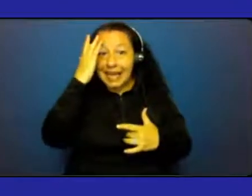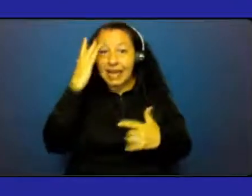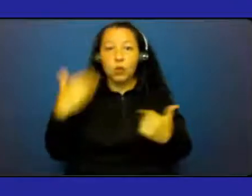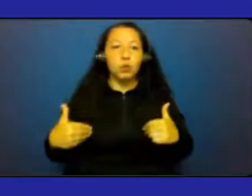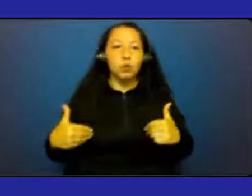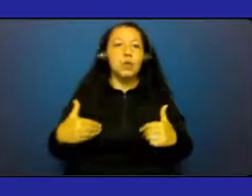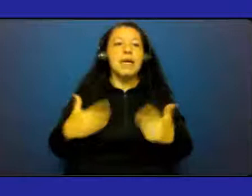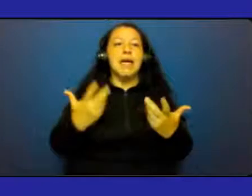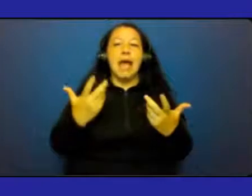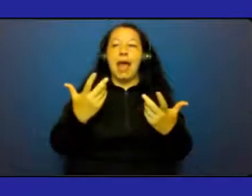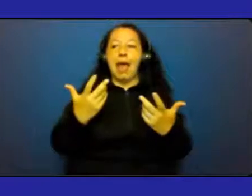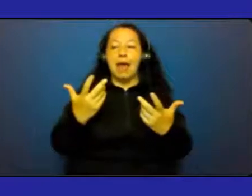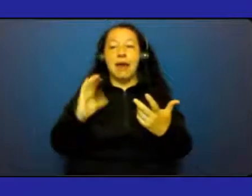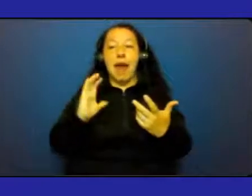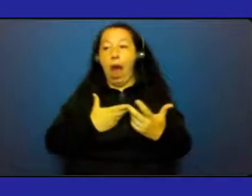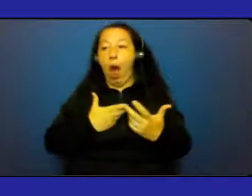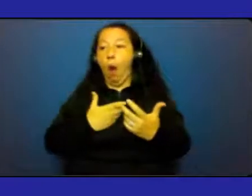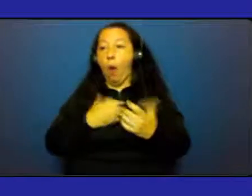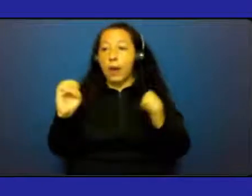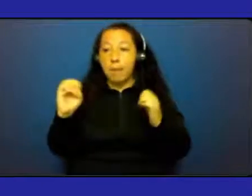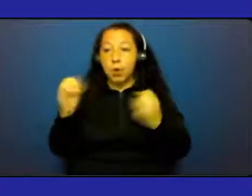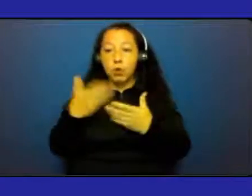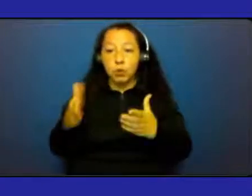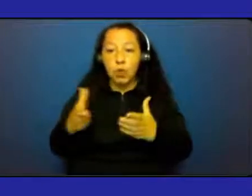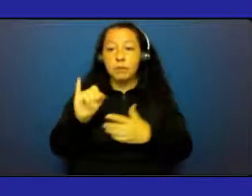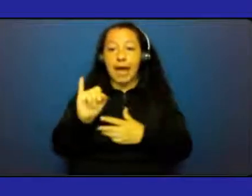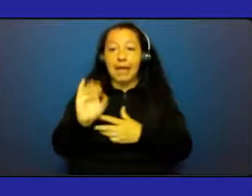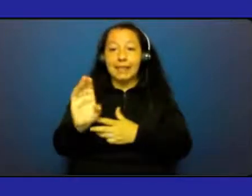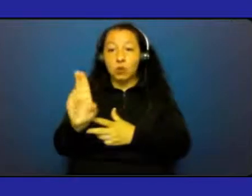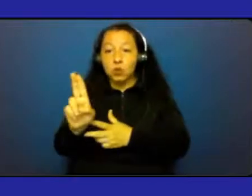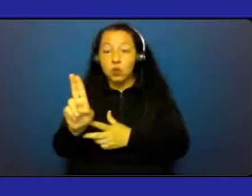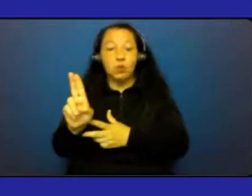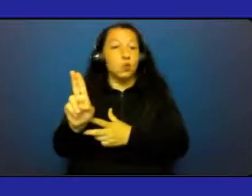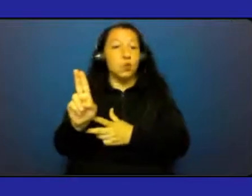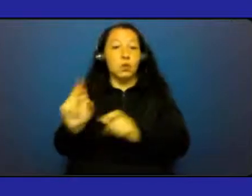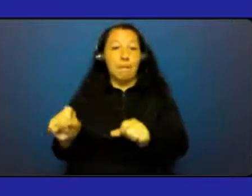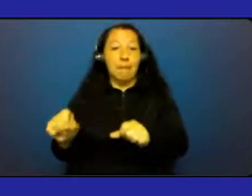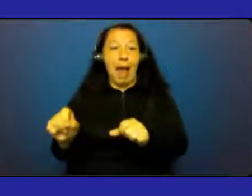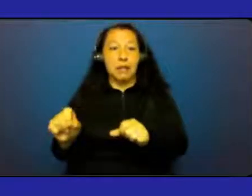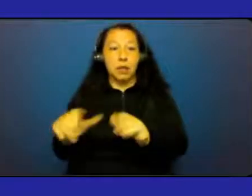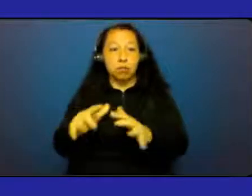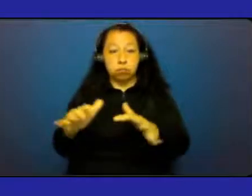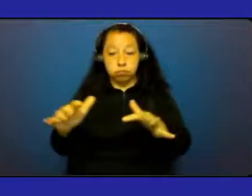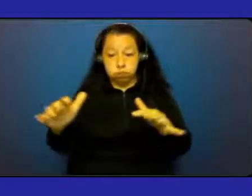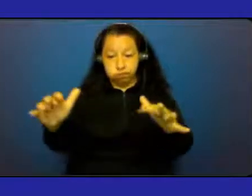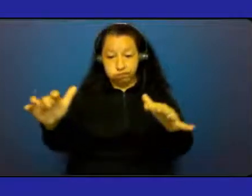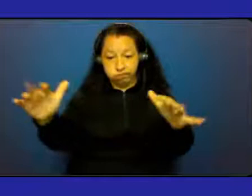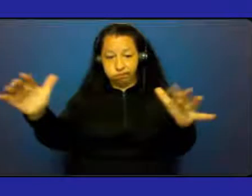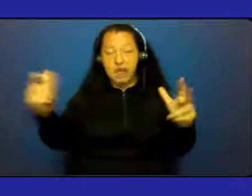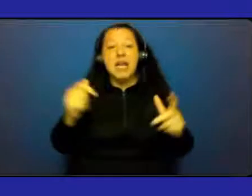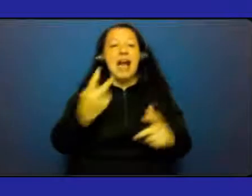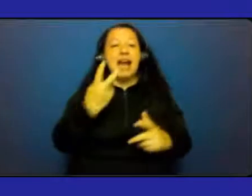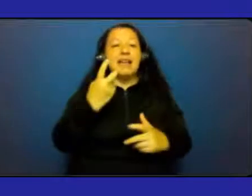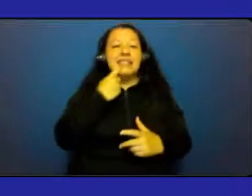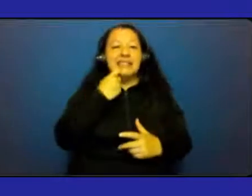rooms and ICU capacity, we, over this 2.5-year period, we